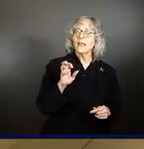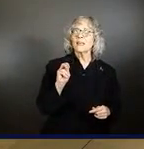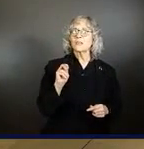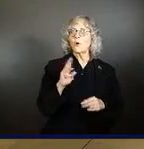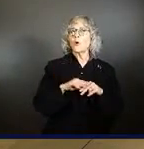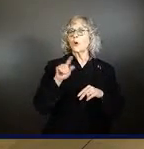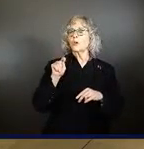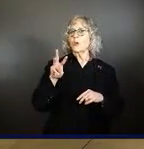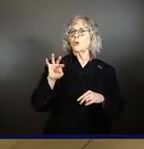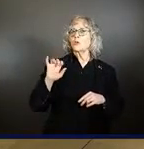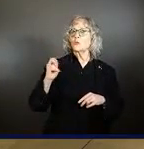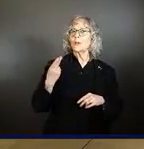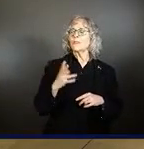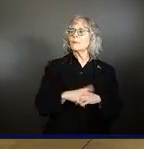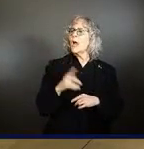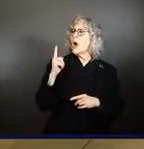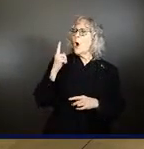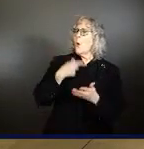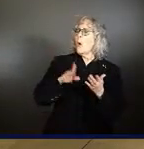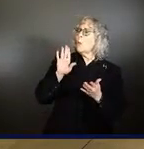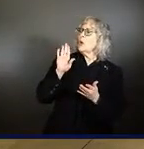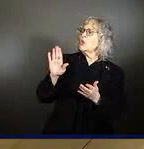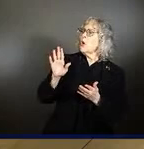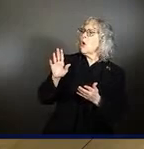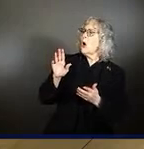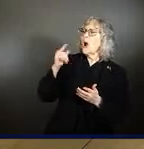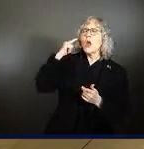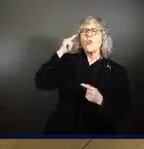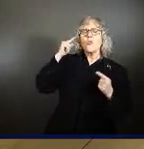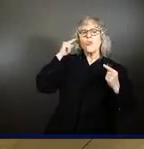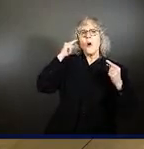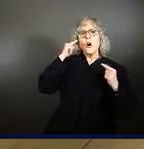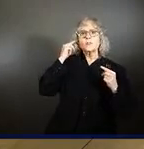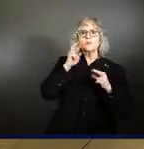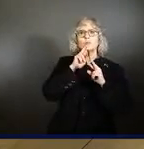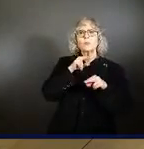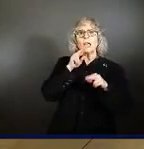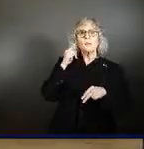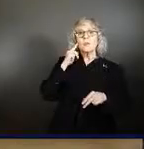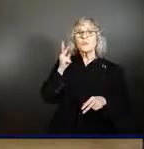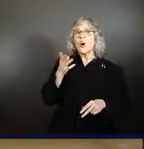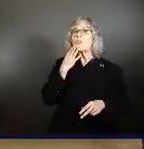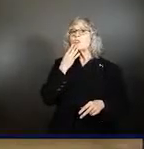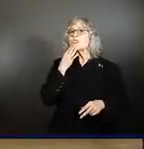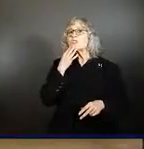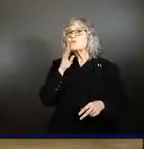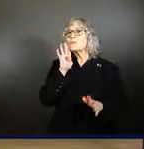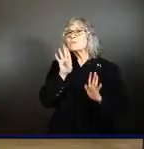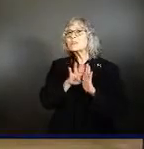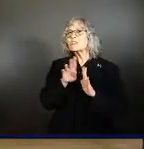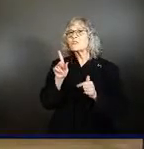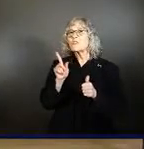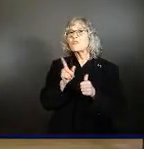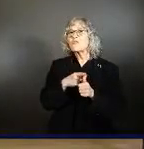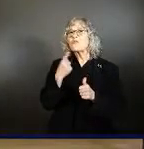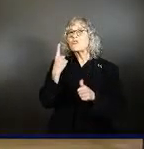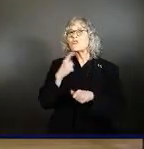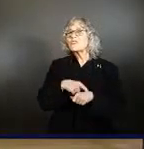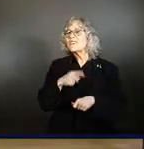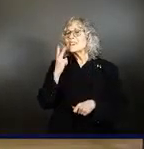asks, what were your thoughts and reactions when you saw the colorized pictures for the first time? What did that feel